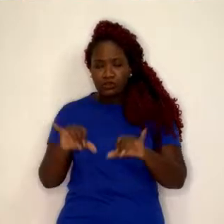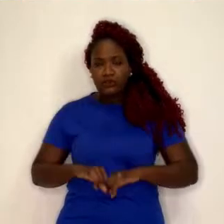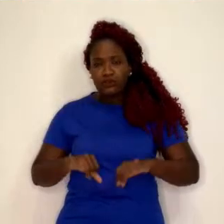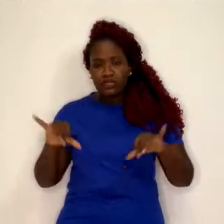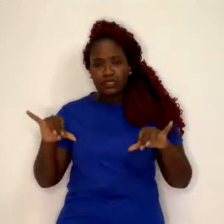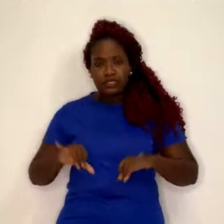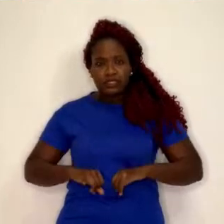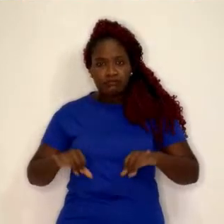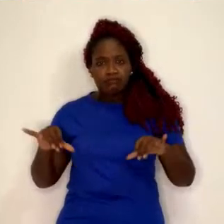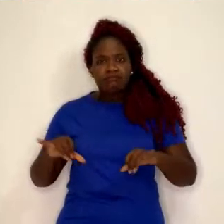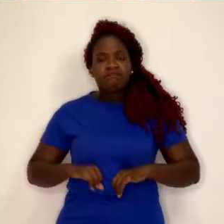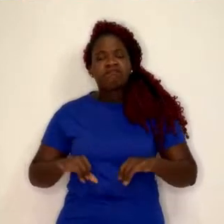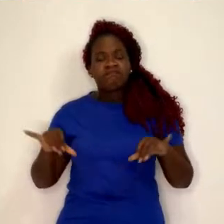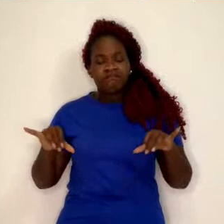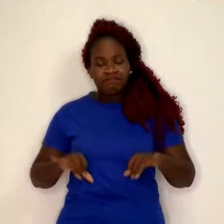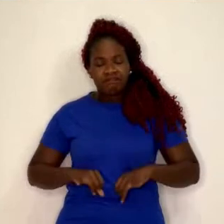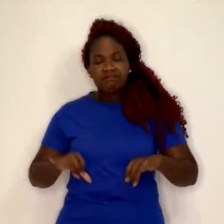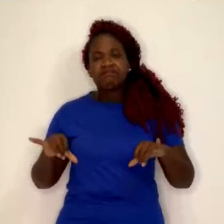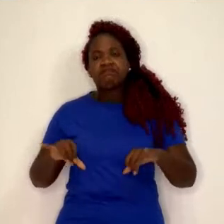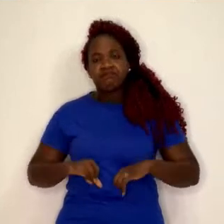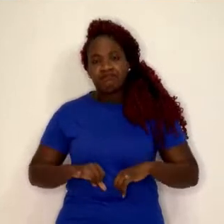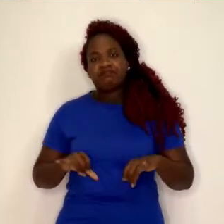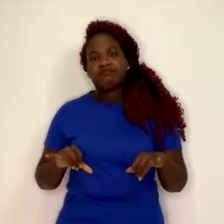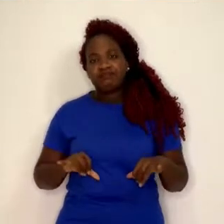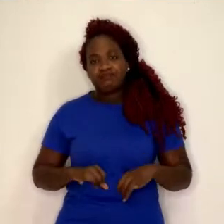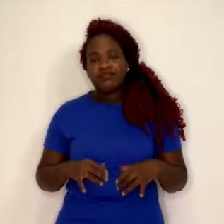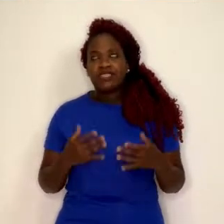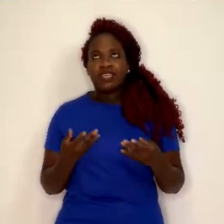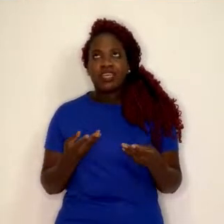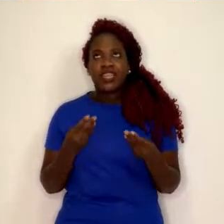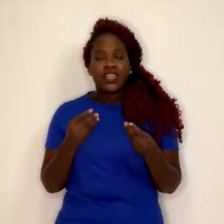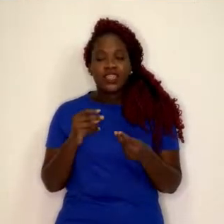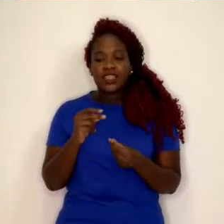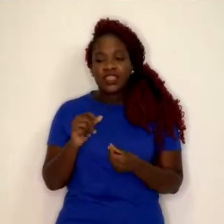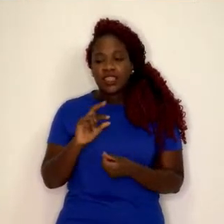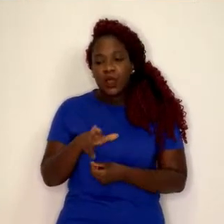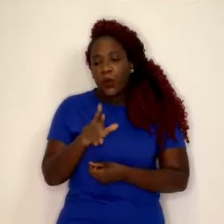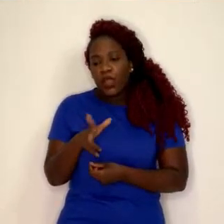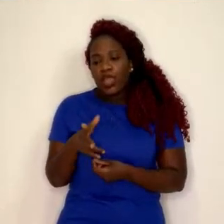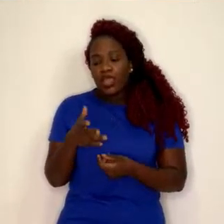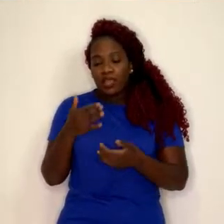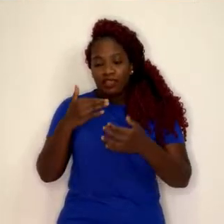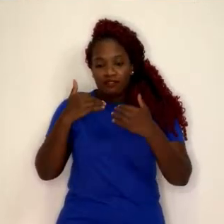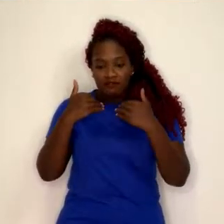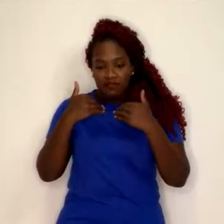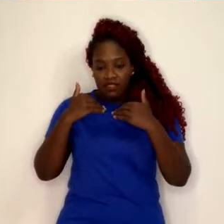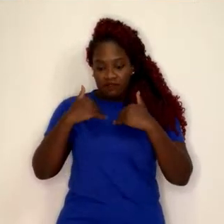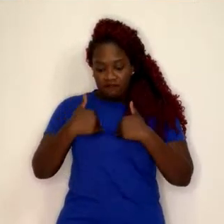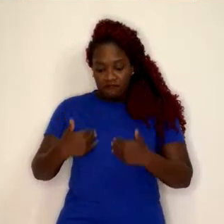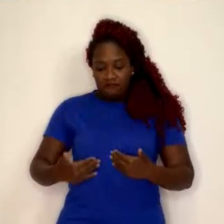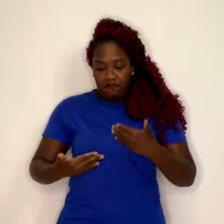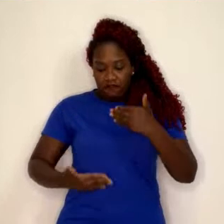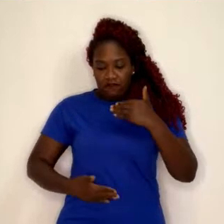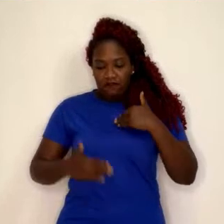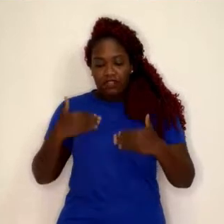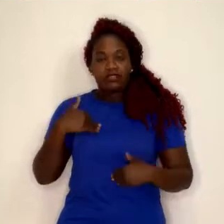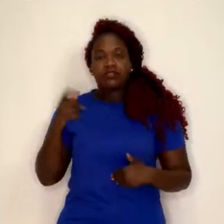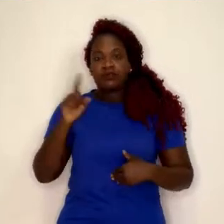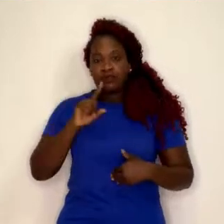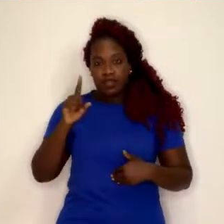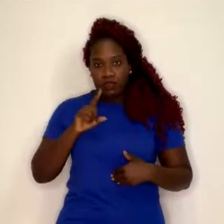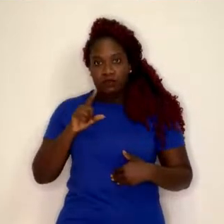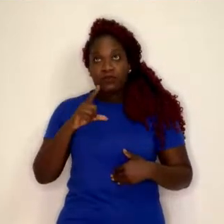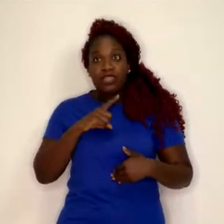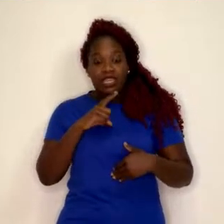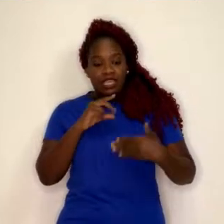developed, it undergoes, and this suffering is a suffering that is not physical, but